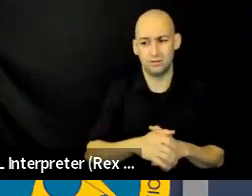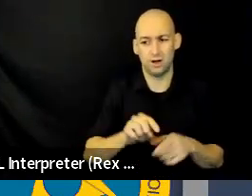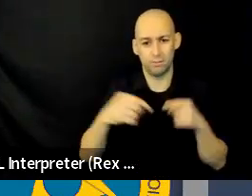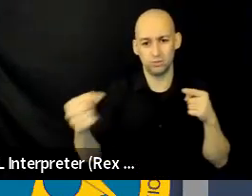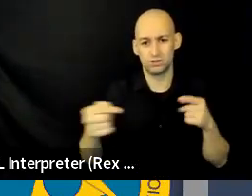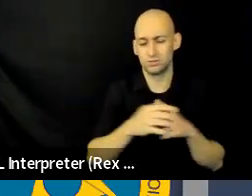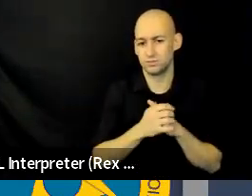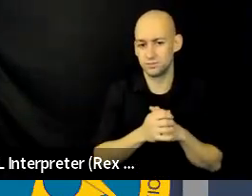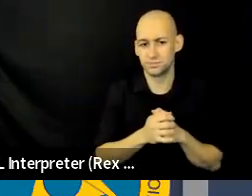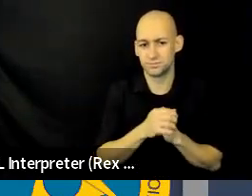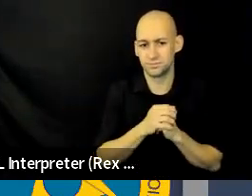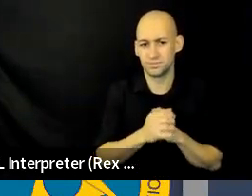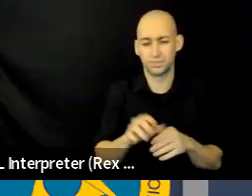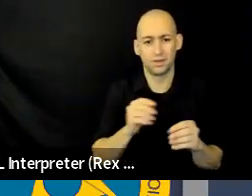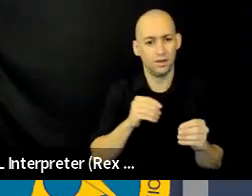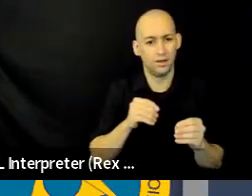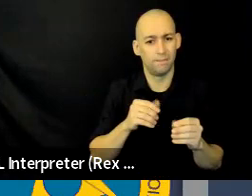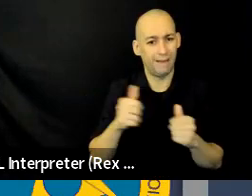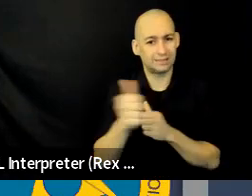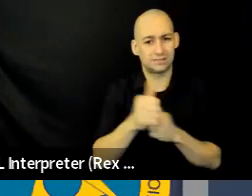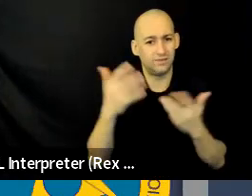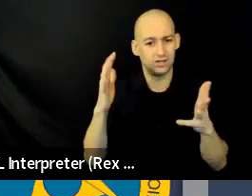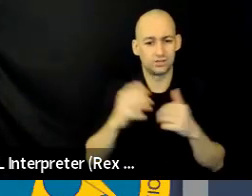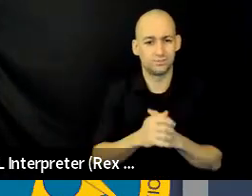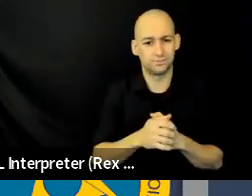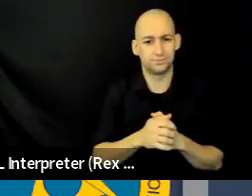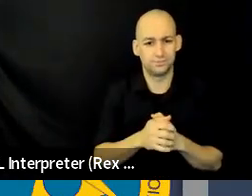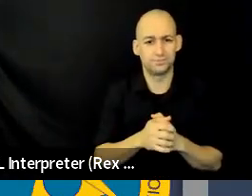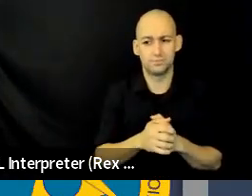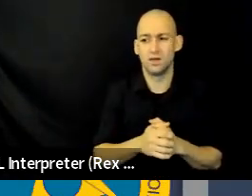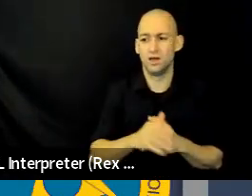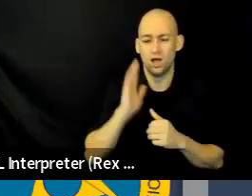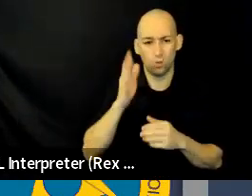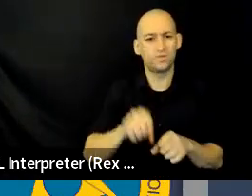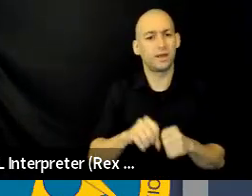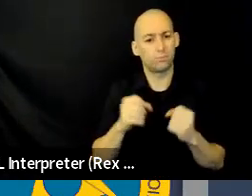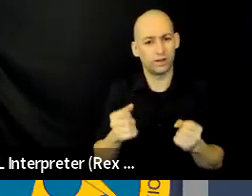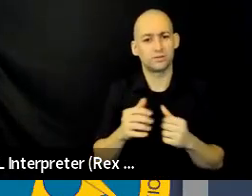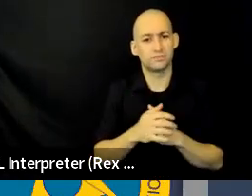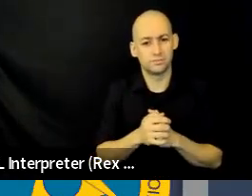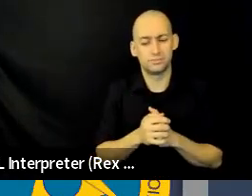Opposed? Motion carries. We are going to take a break.